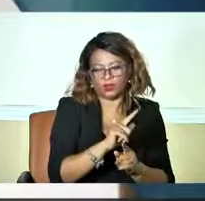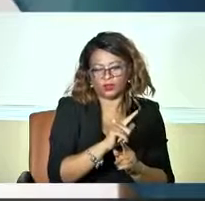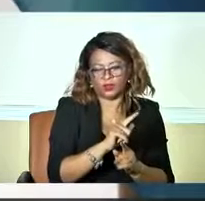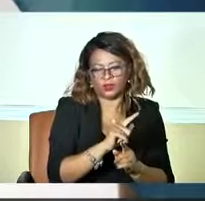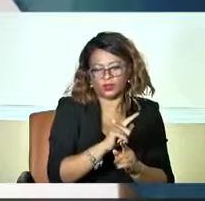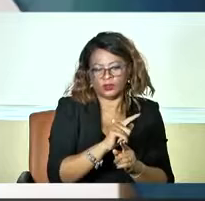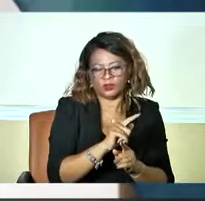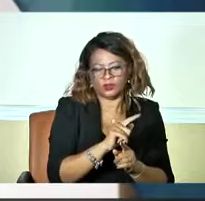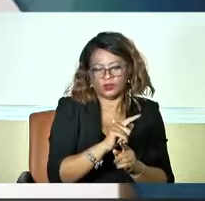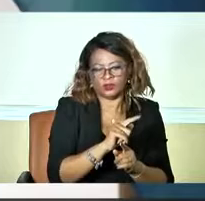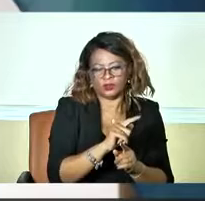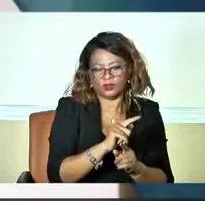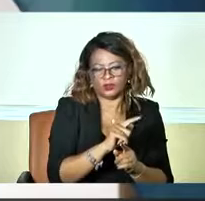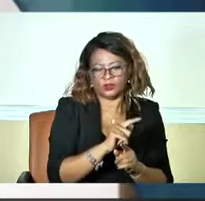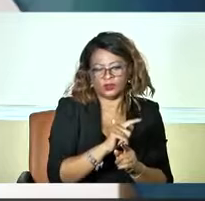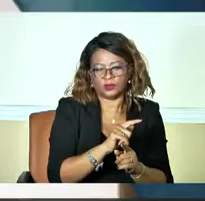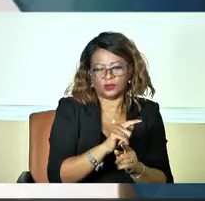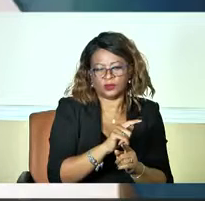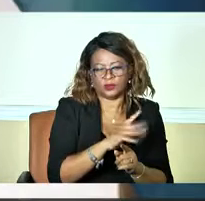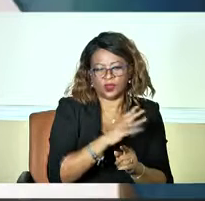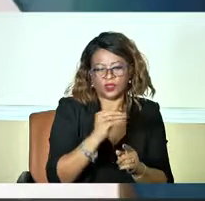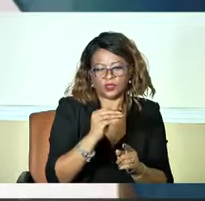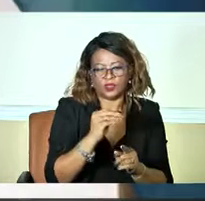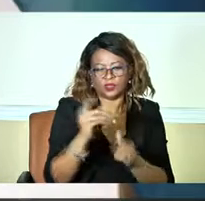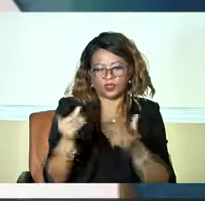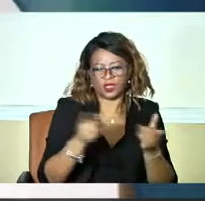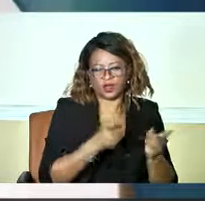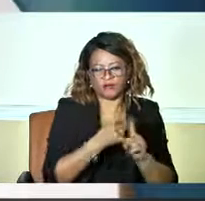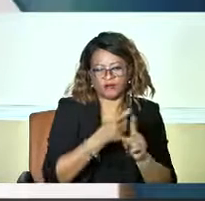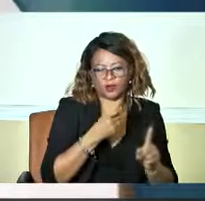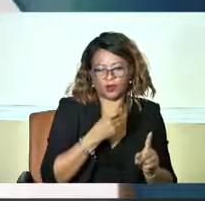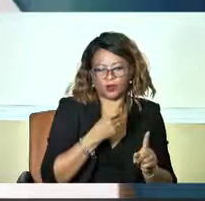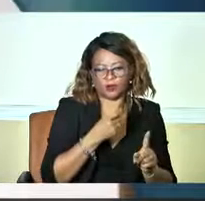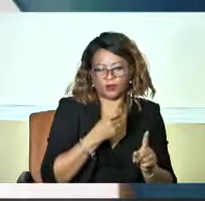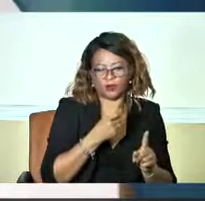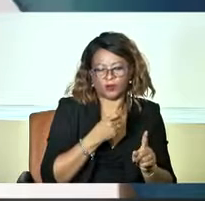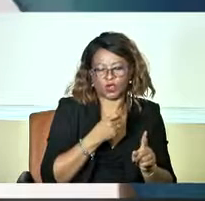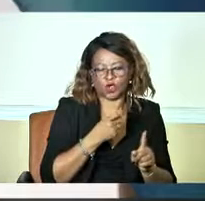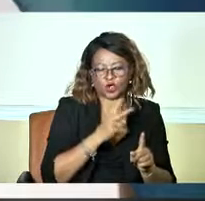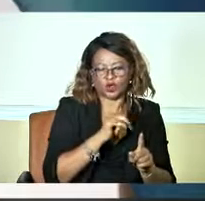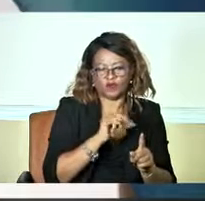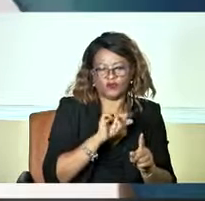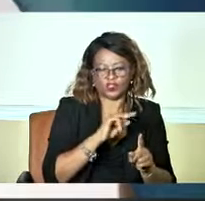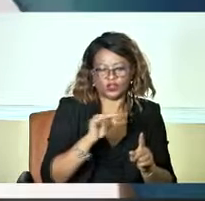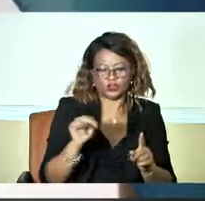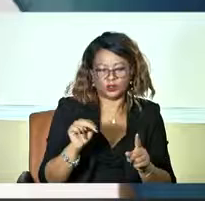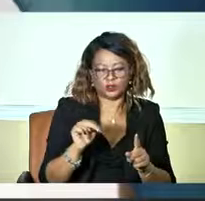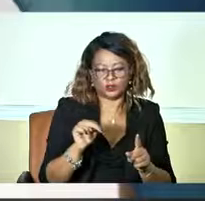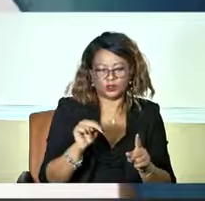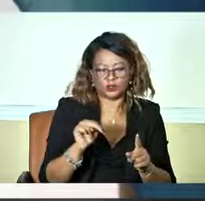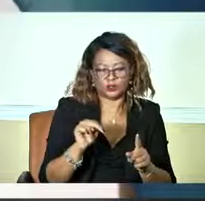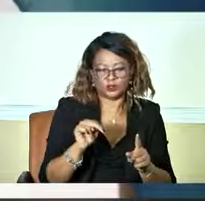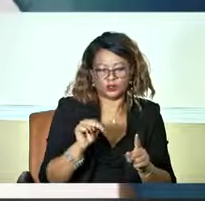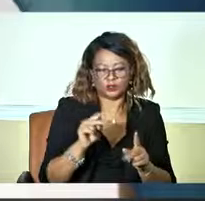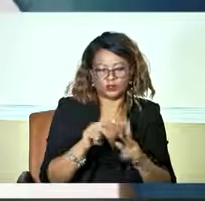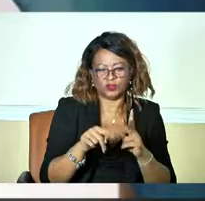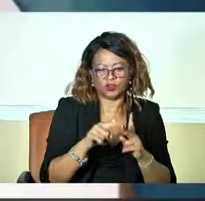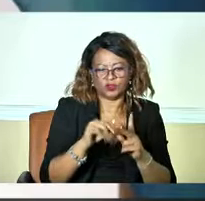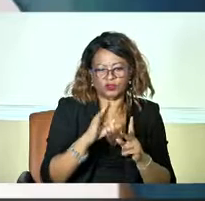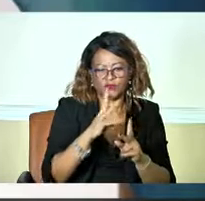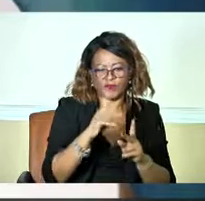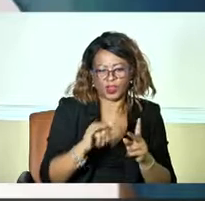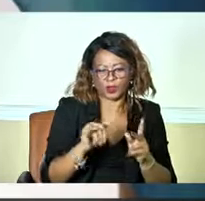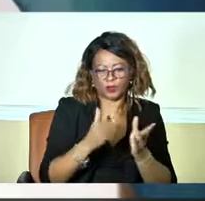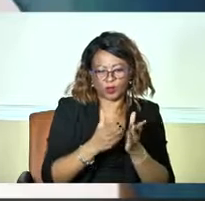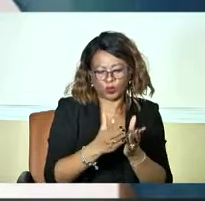been a number of cruise ships that regularly come from Norwegian. We also have the two ferry